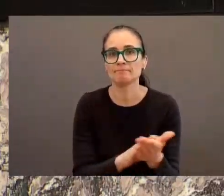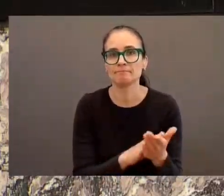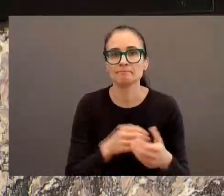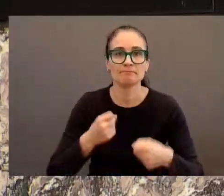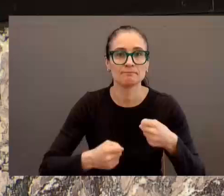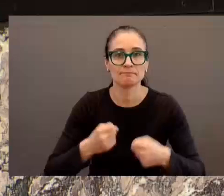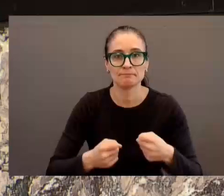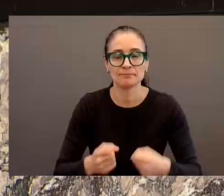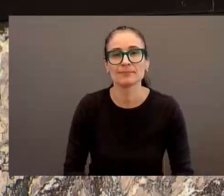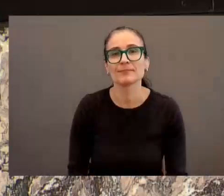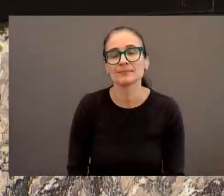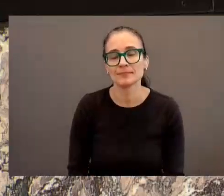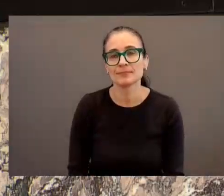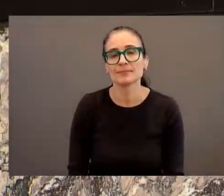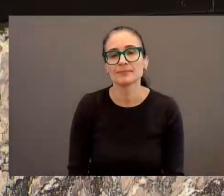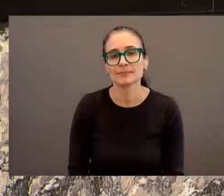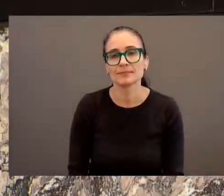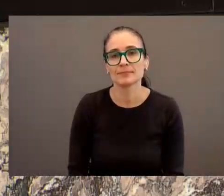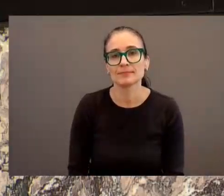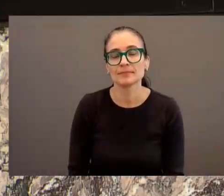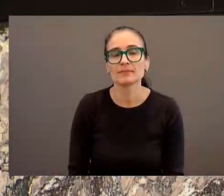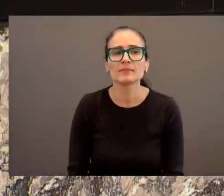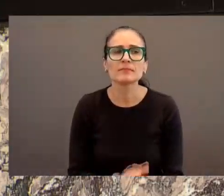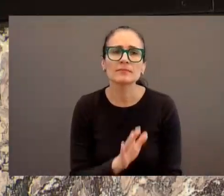Member, careful with your words.